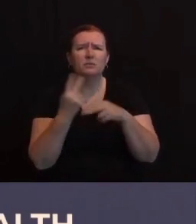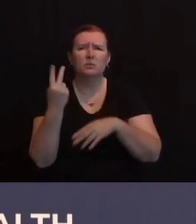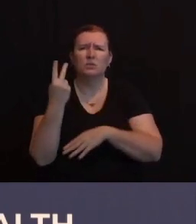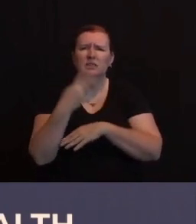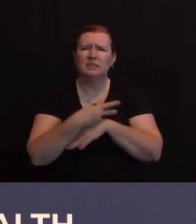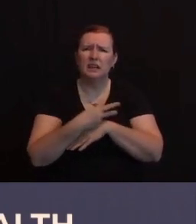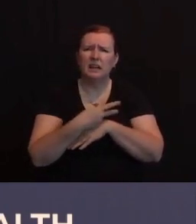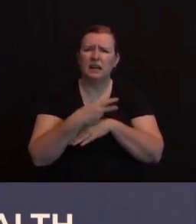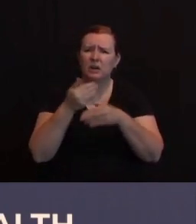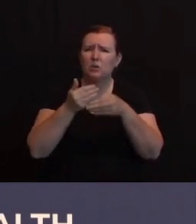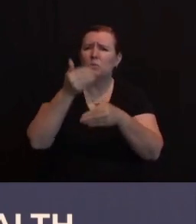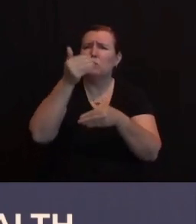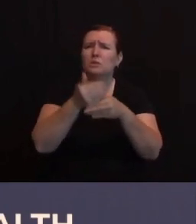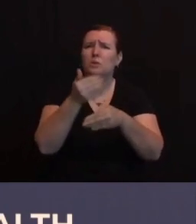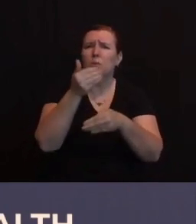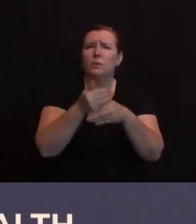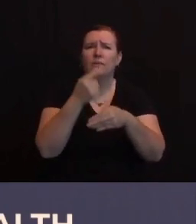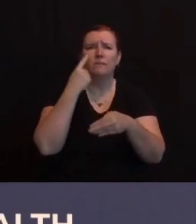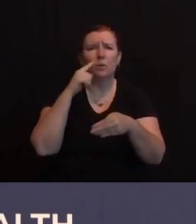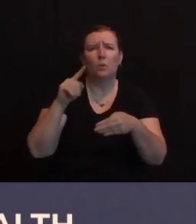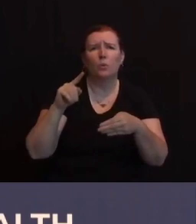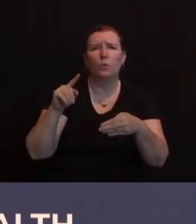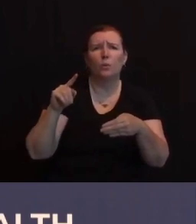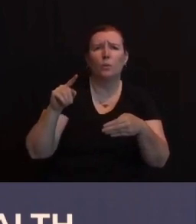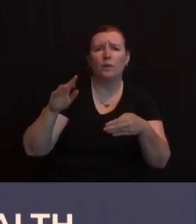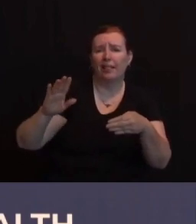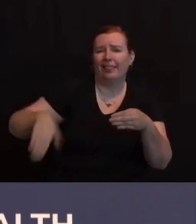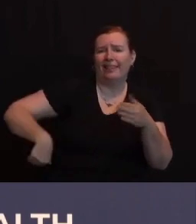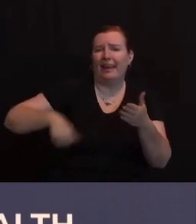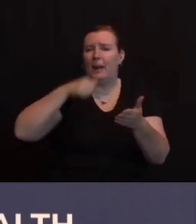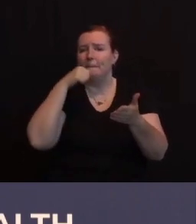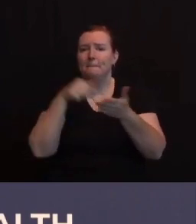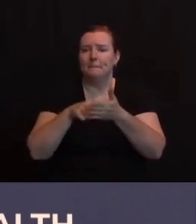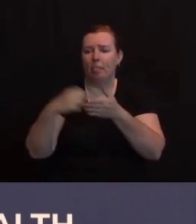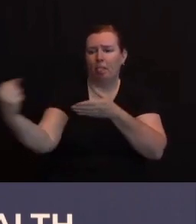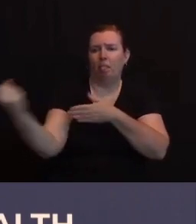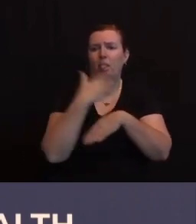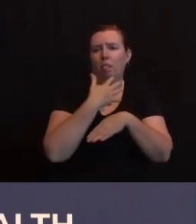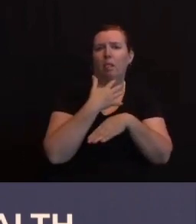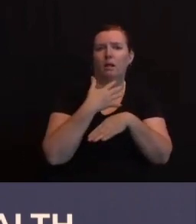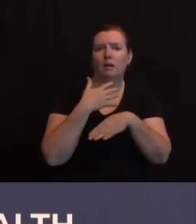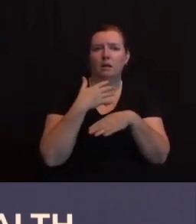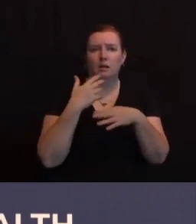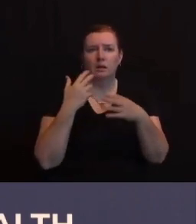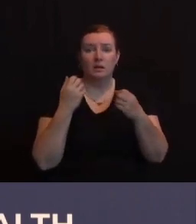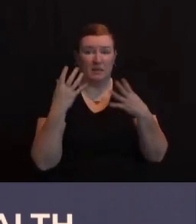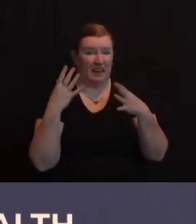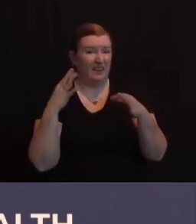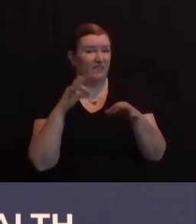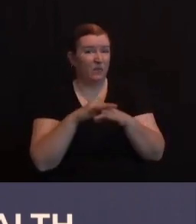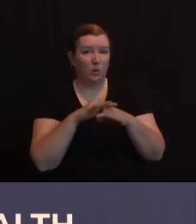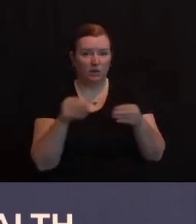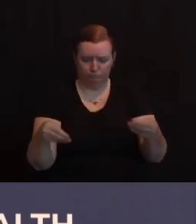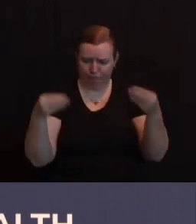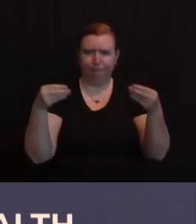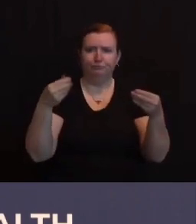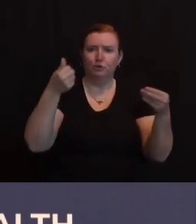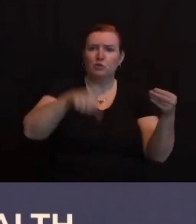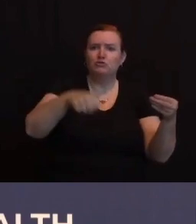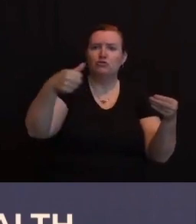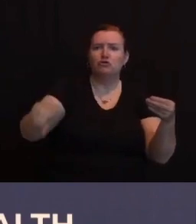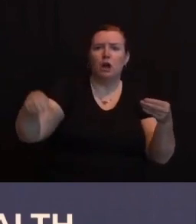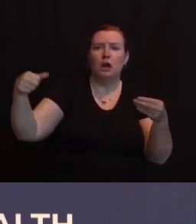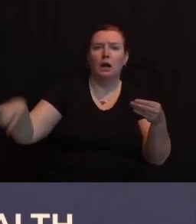the May races, then we had ballot rejections in the double digits, sometimes in the